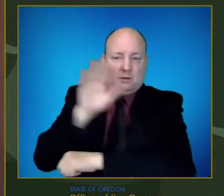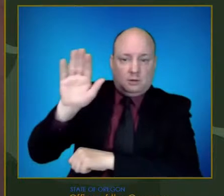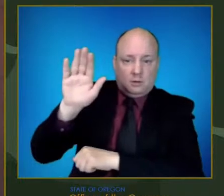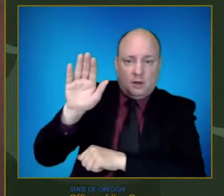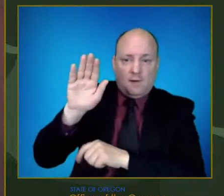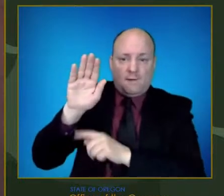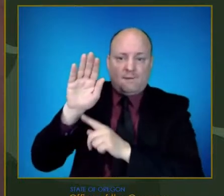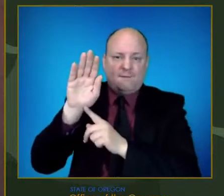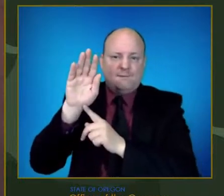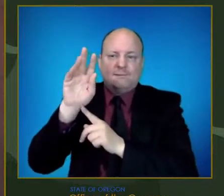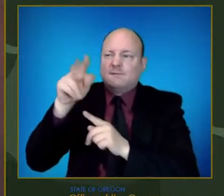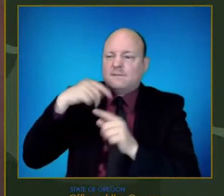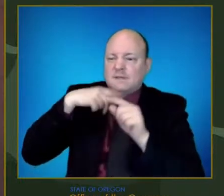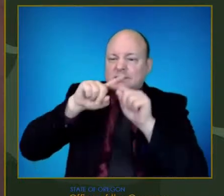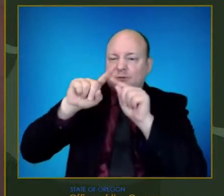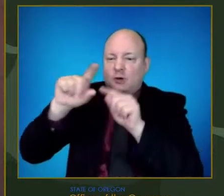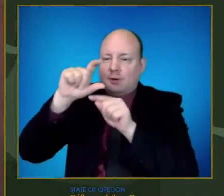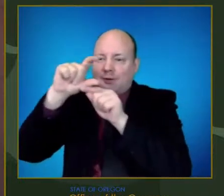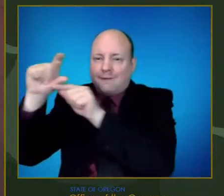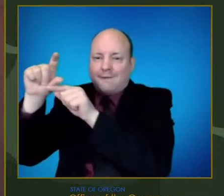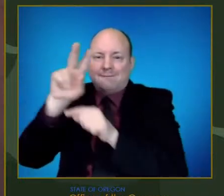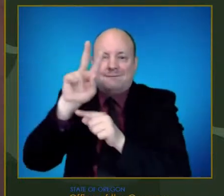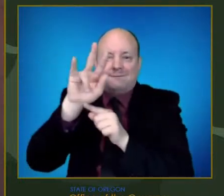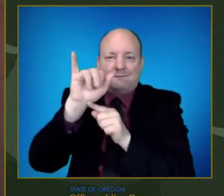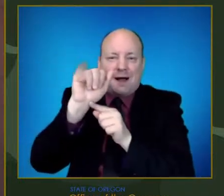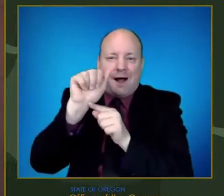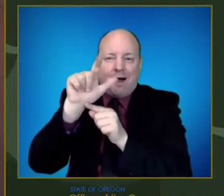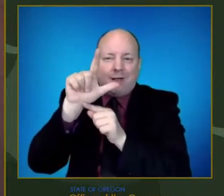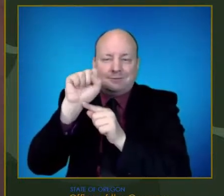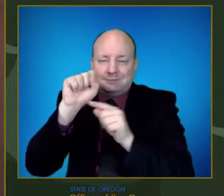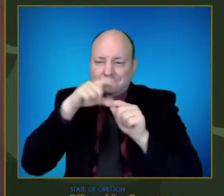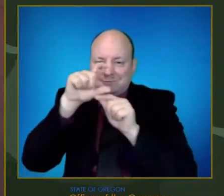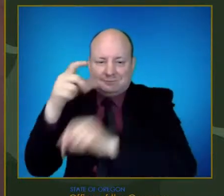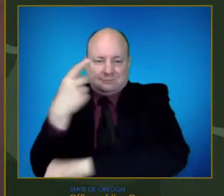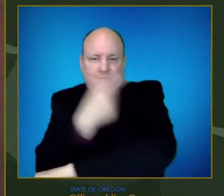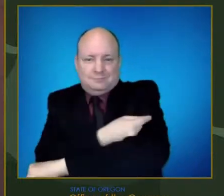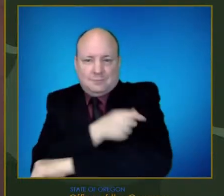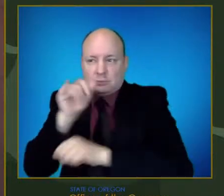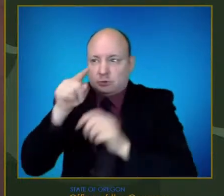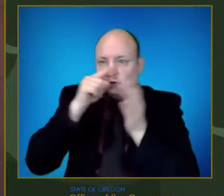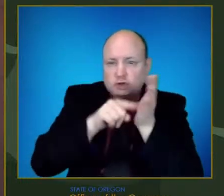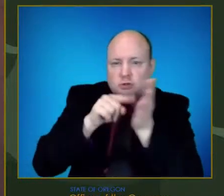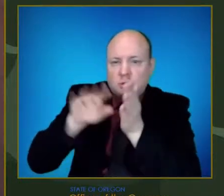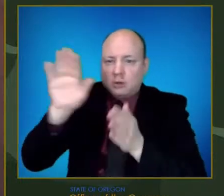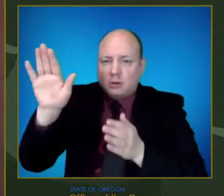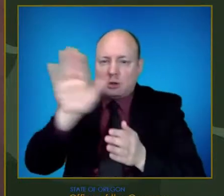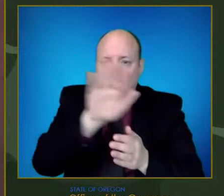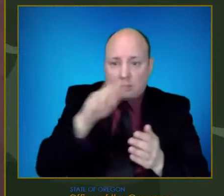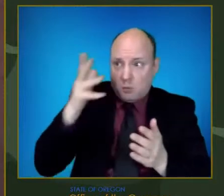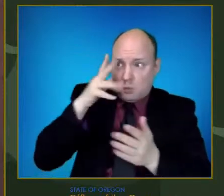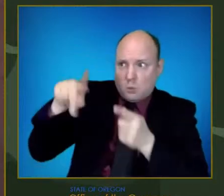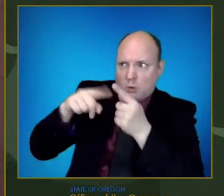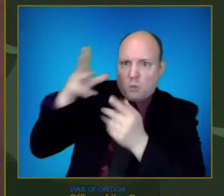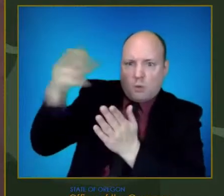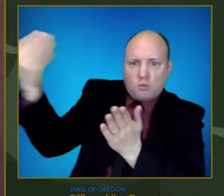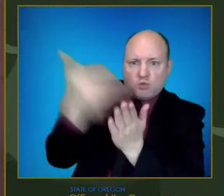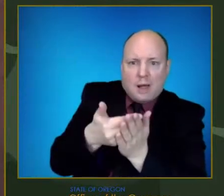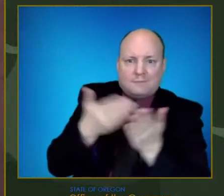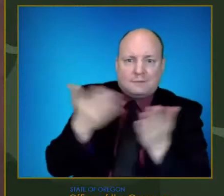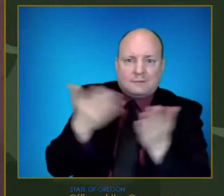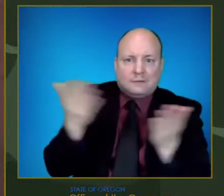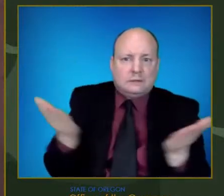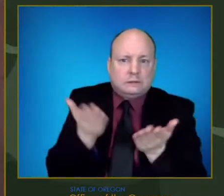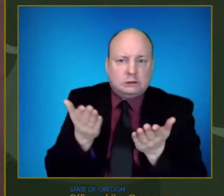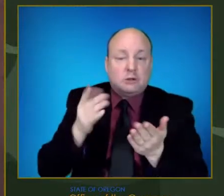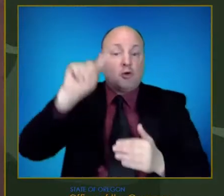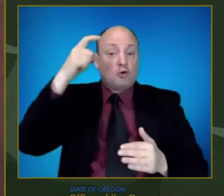that going to help at all with the amount of vaccine that's coming into the state? Gary, I certainly read that in the news